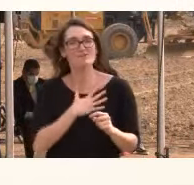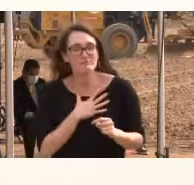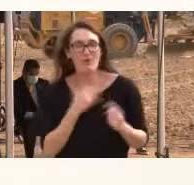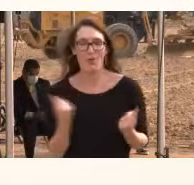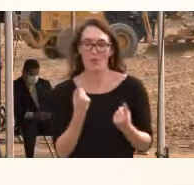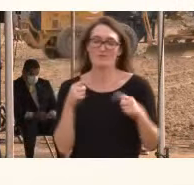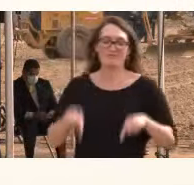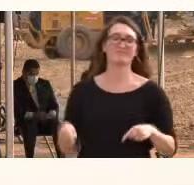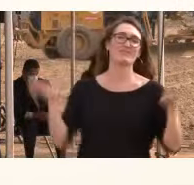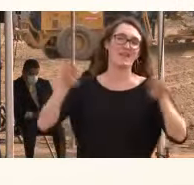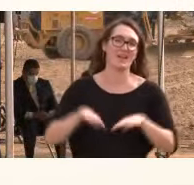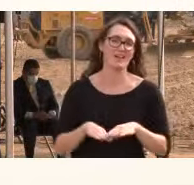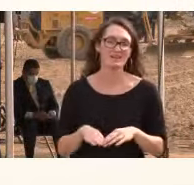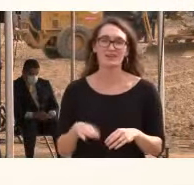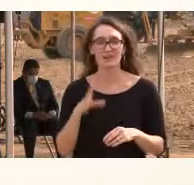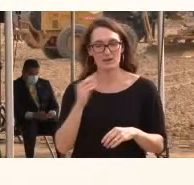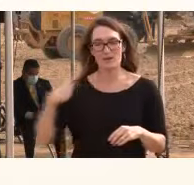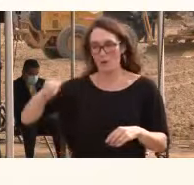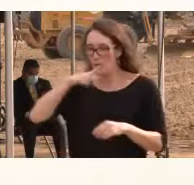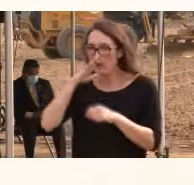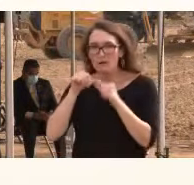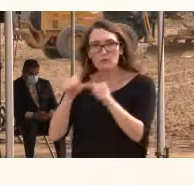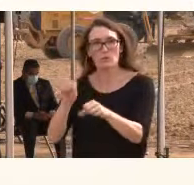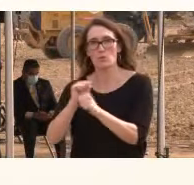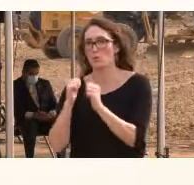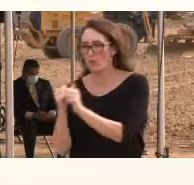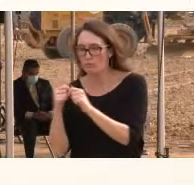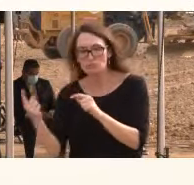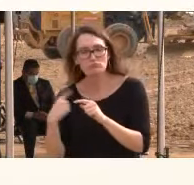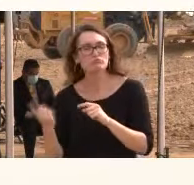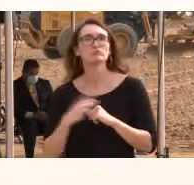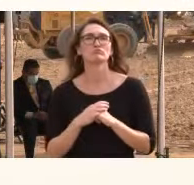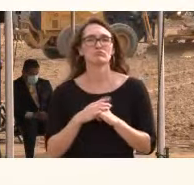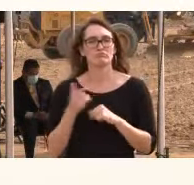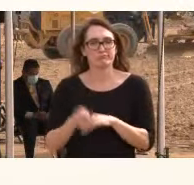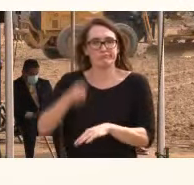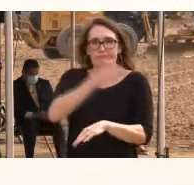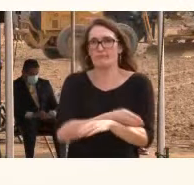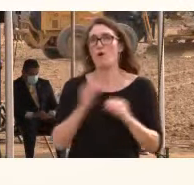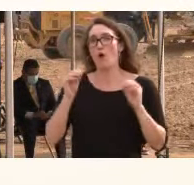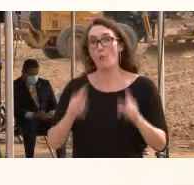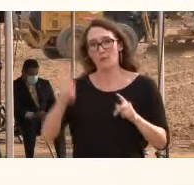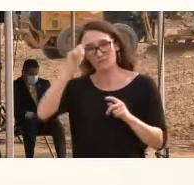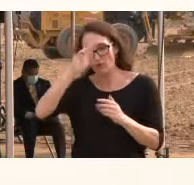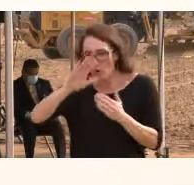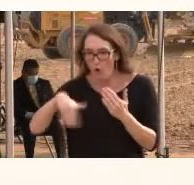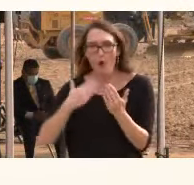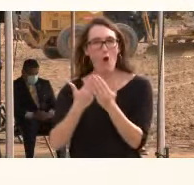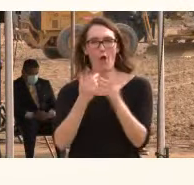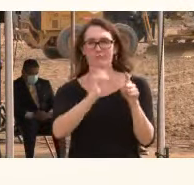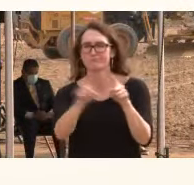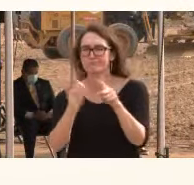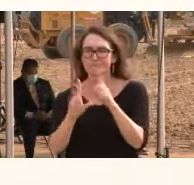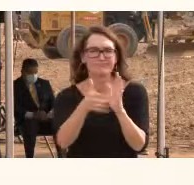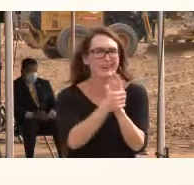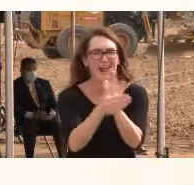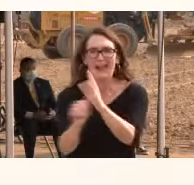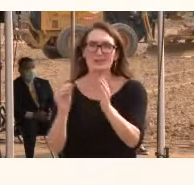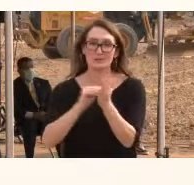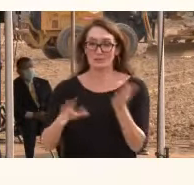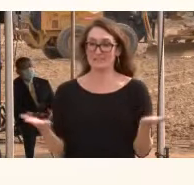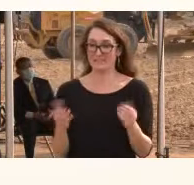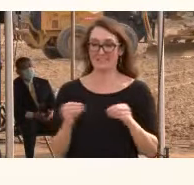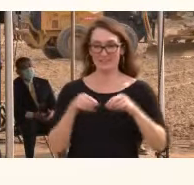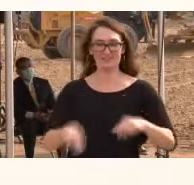be here, and we will continue to work together and enhance opportunities for all the talented students here in the